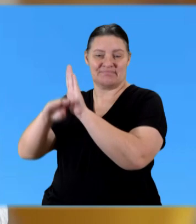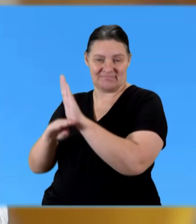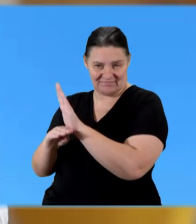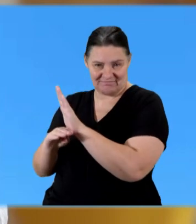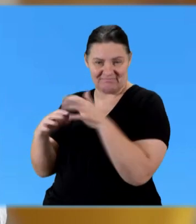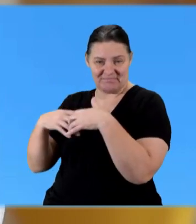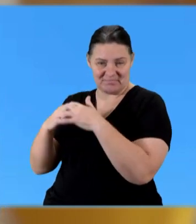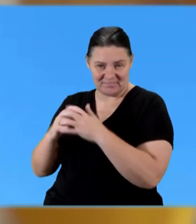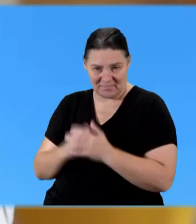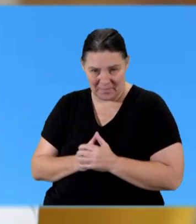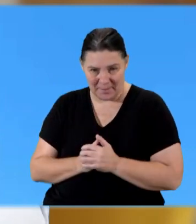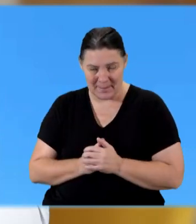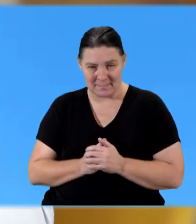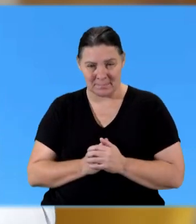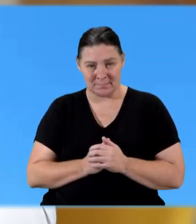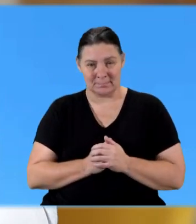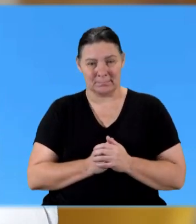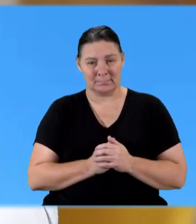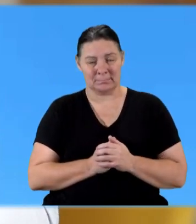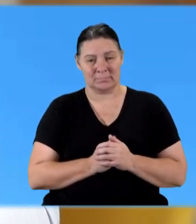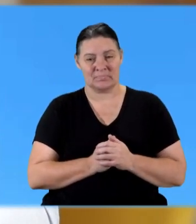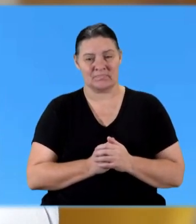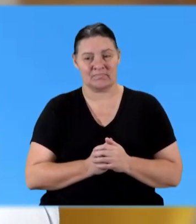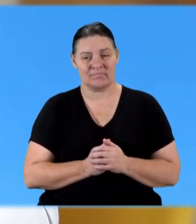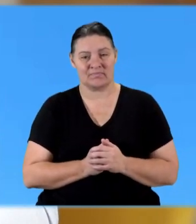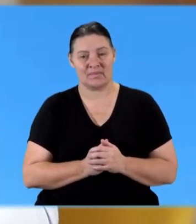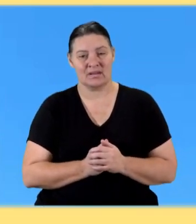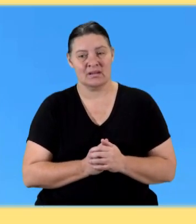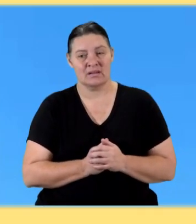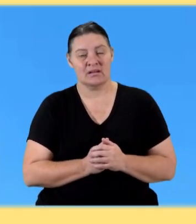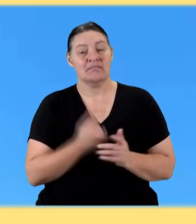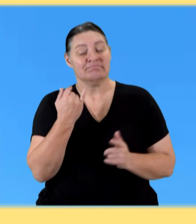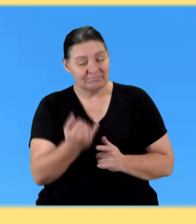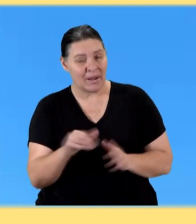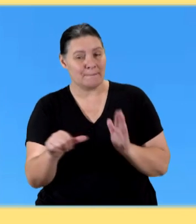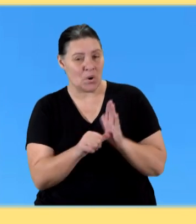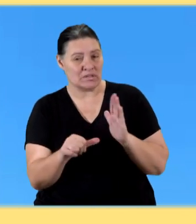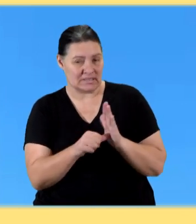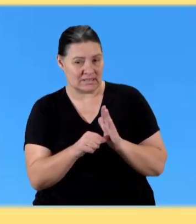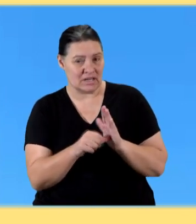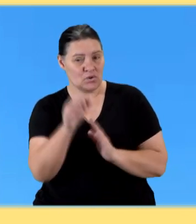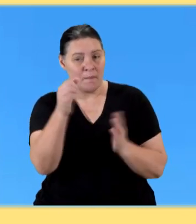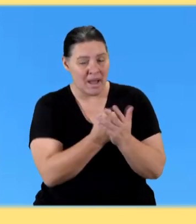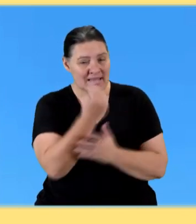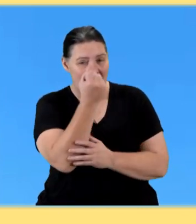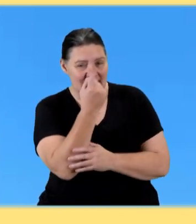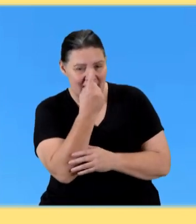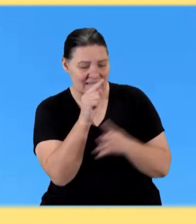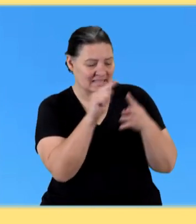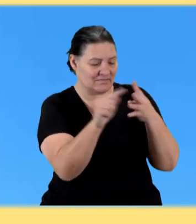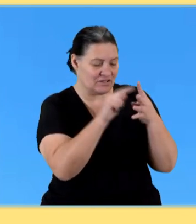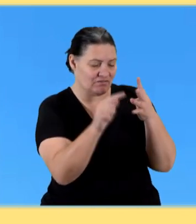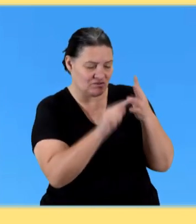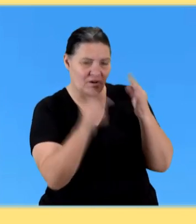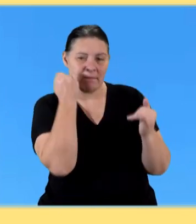the creditors ledger, and eventually we have the creditors list. It is then important that we understand the